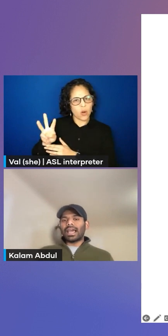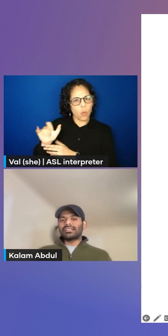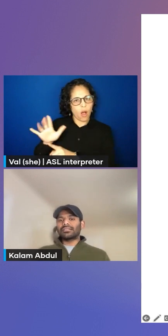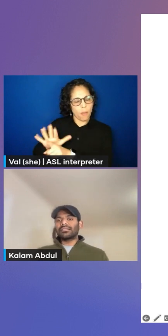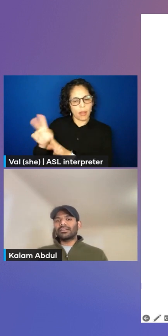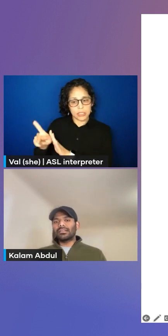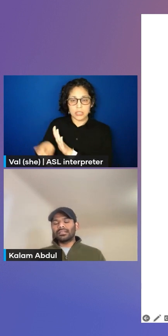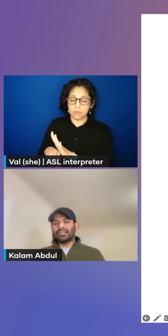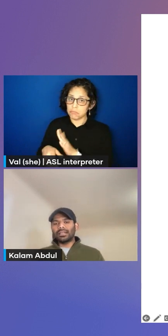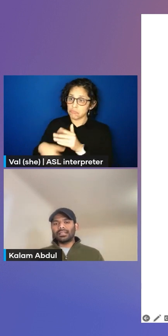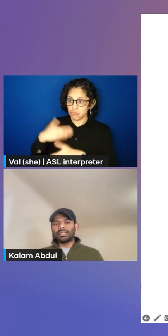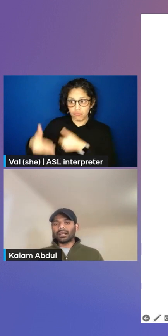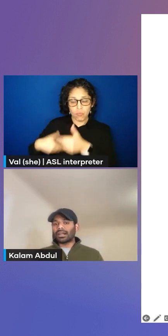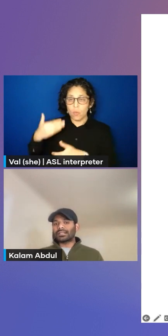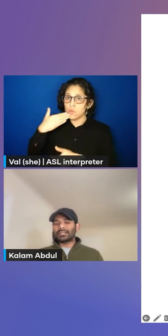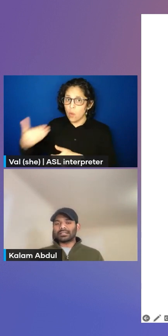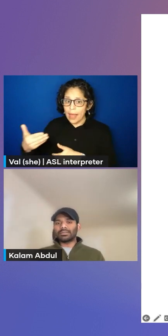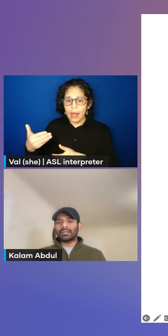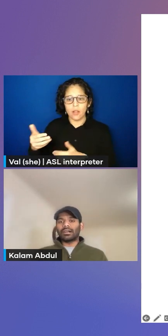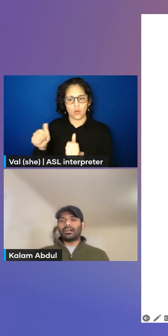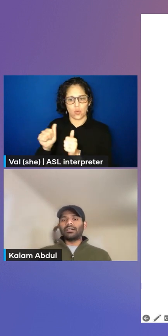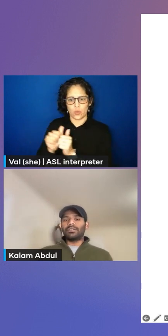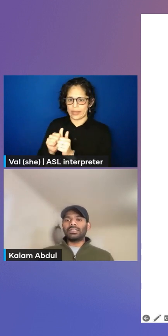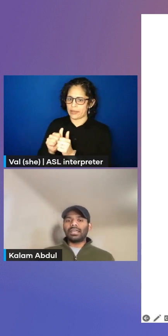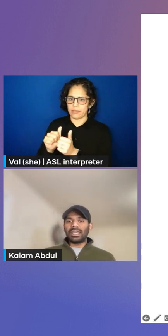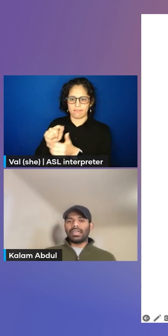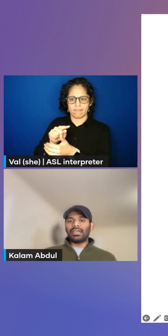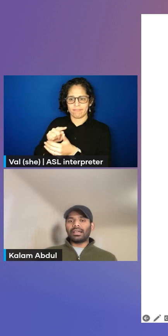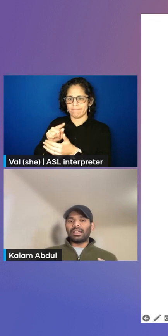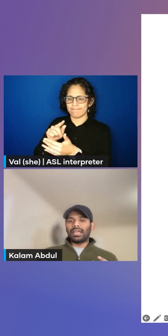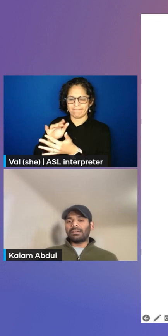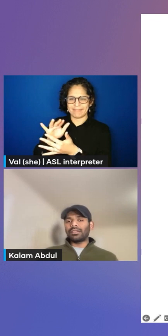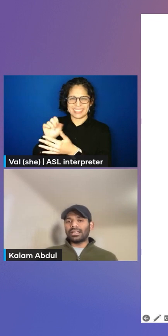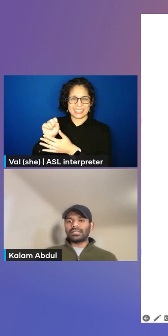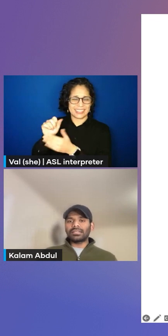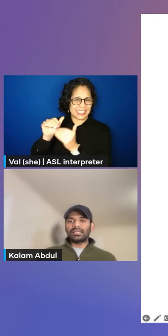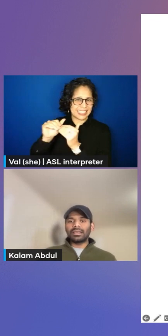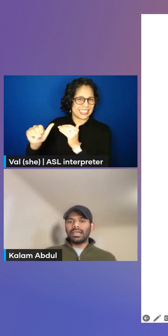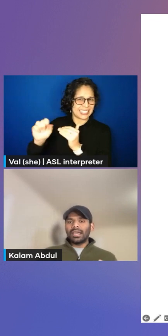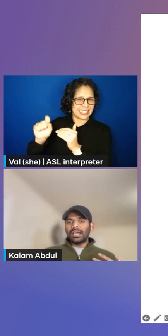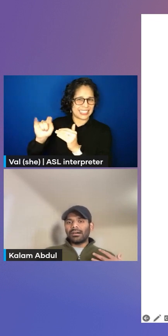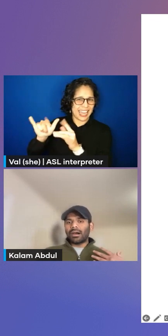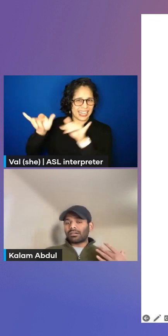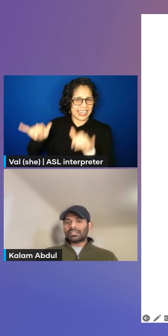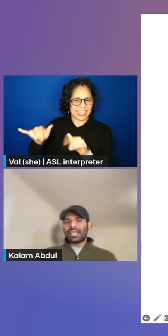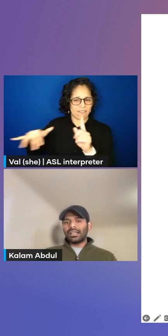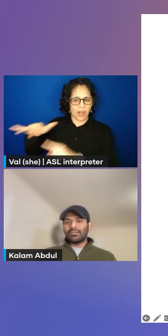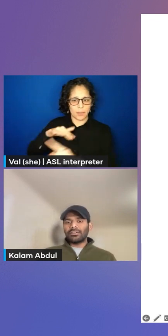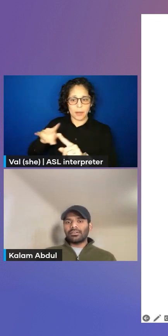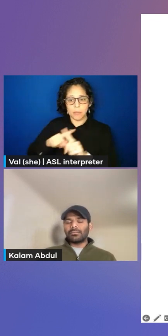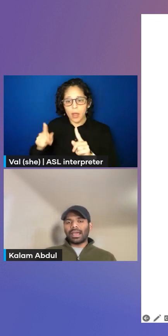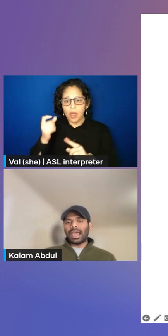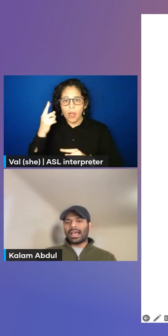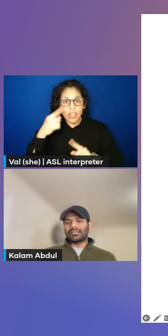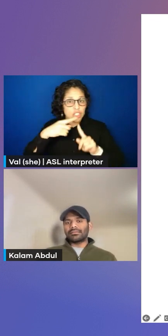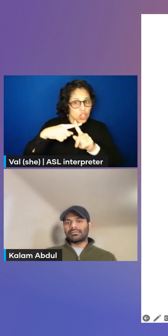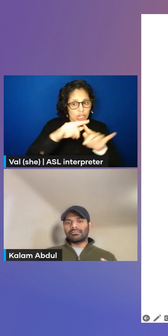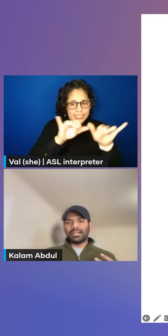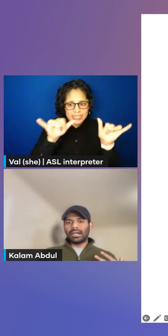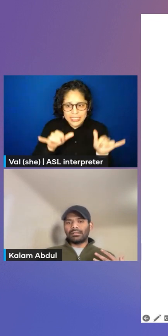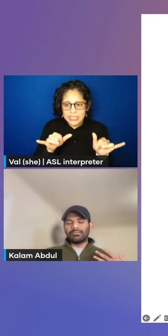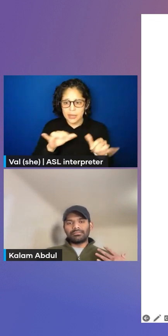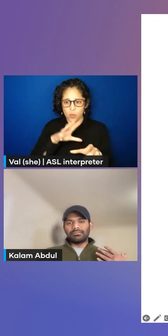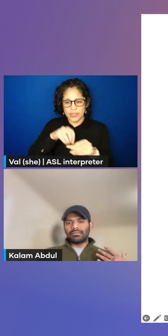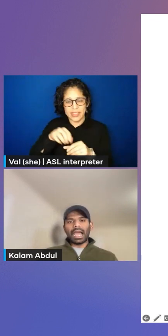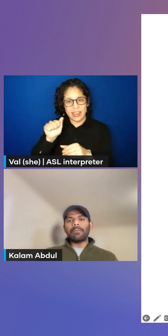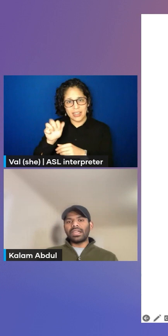But as the target systems are within a AWS auto scaling group, has